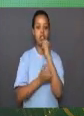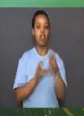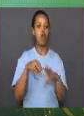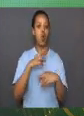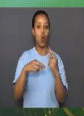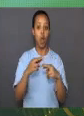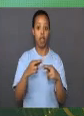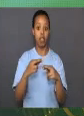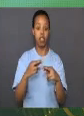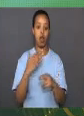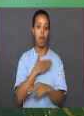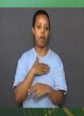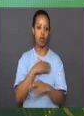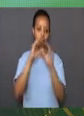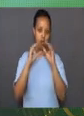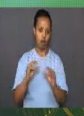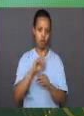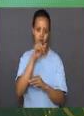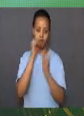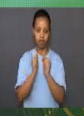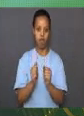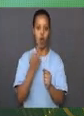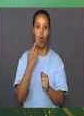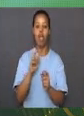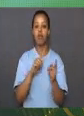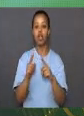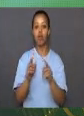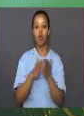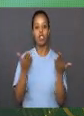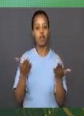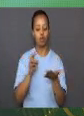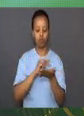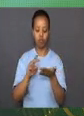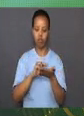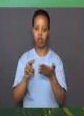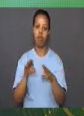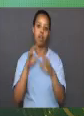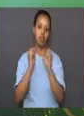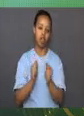reactions, please ask teacher or refer to your textbook.